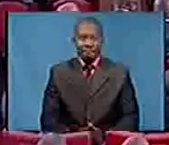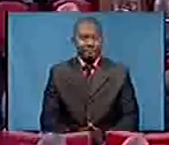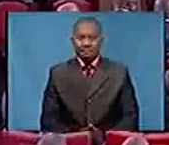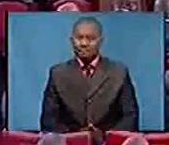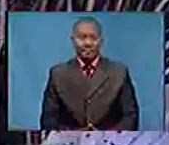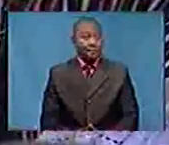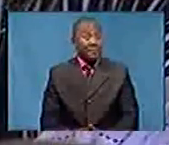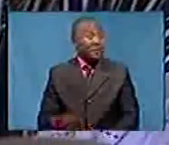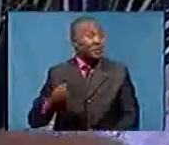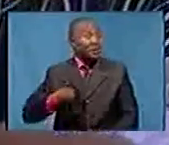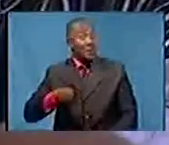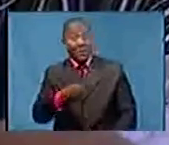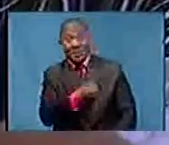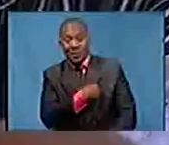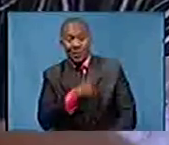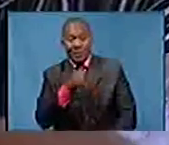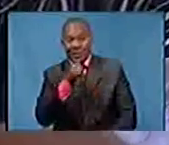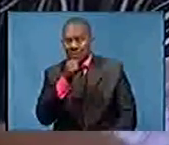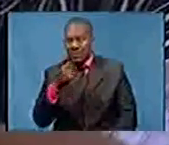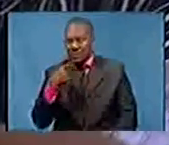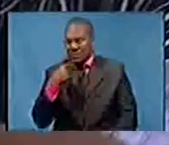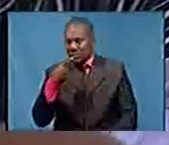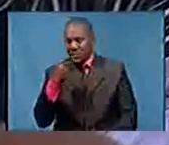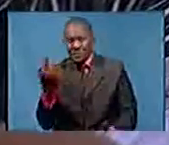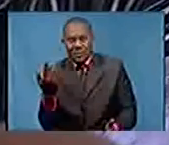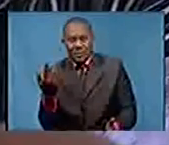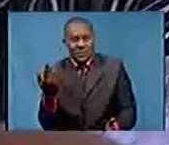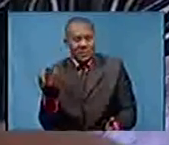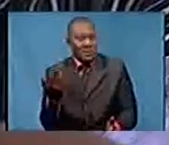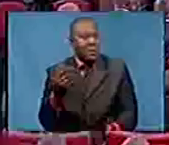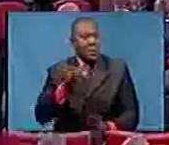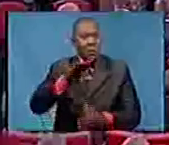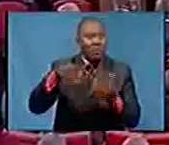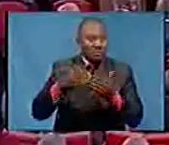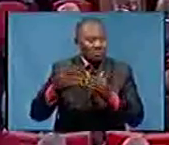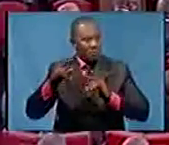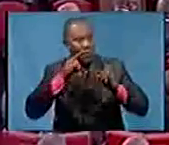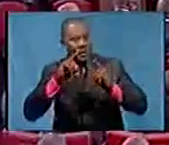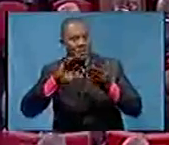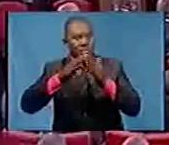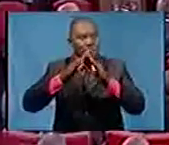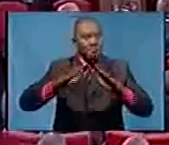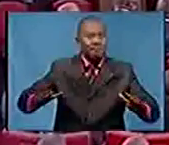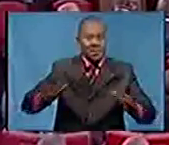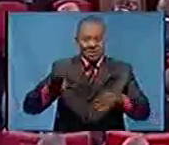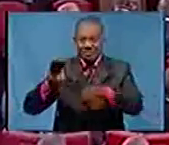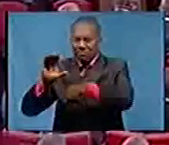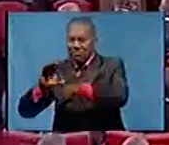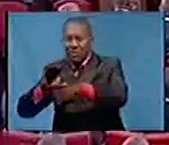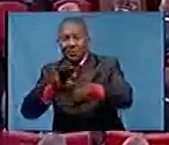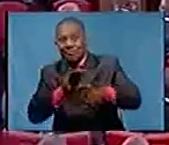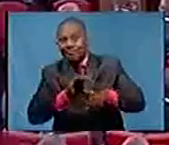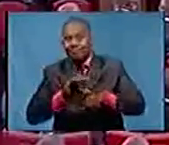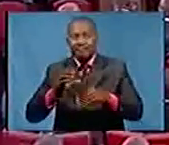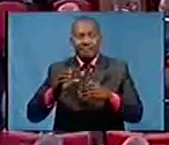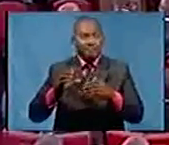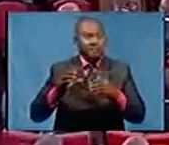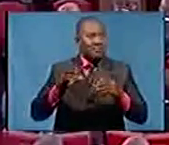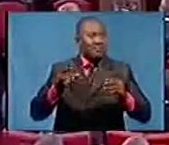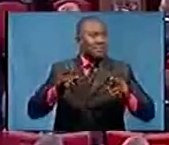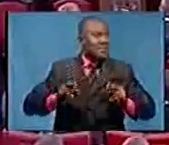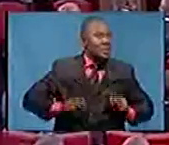the end of the case. We are talking of peace. Everybody is talking of peace. The churches, the